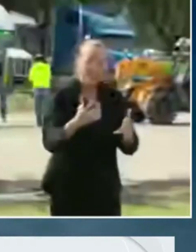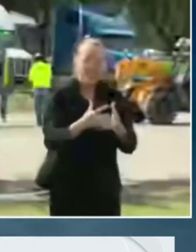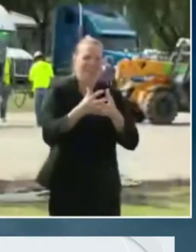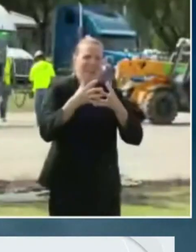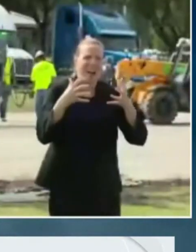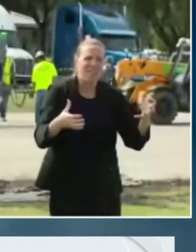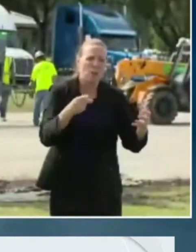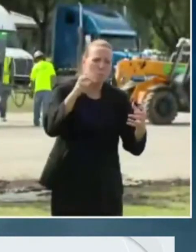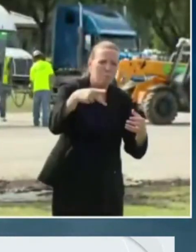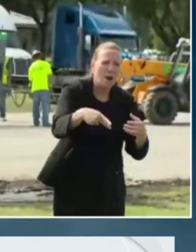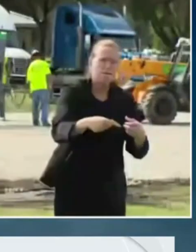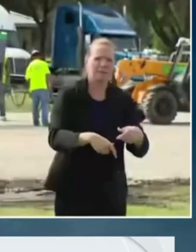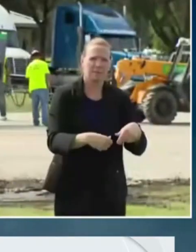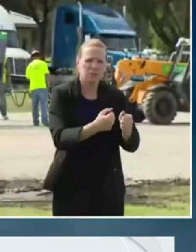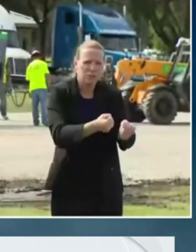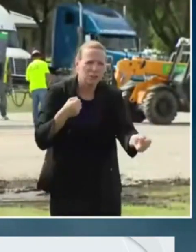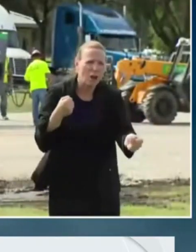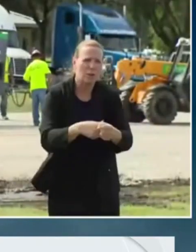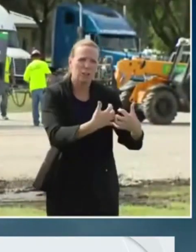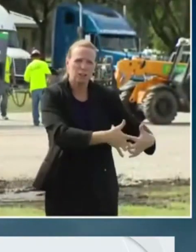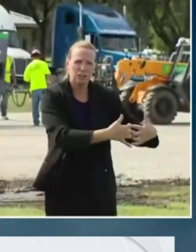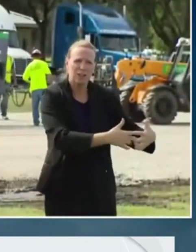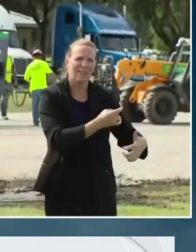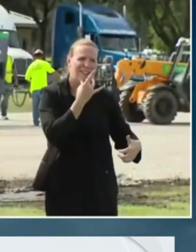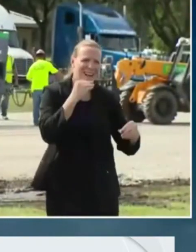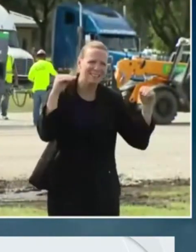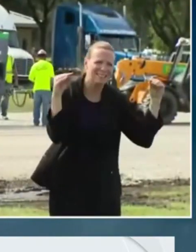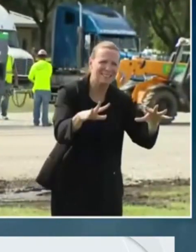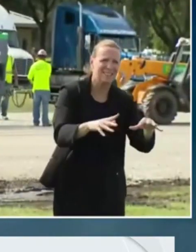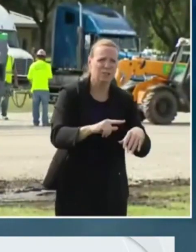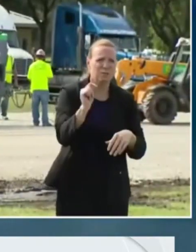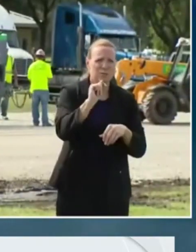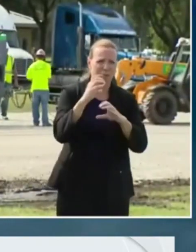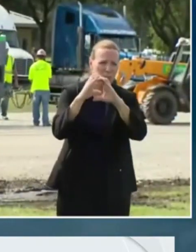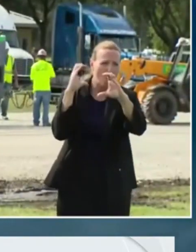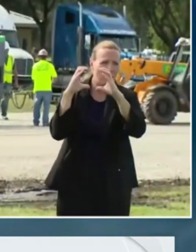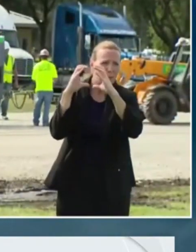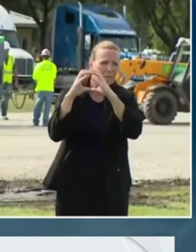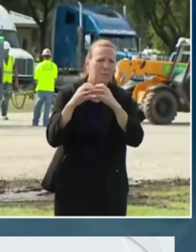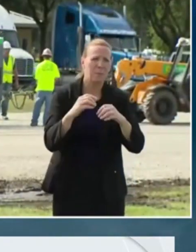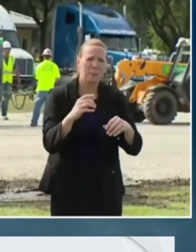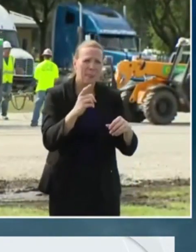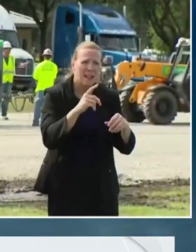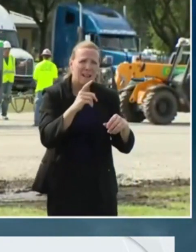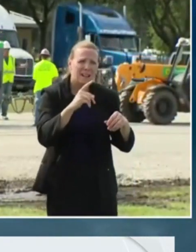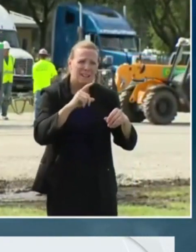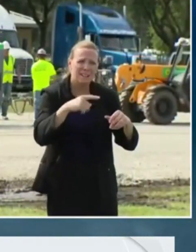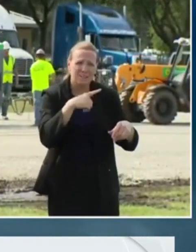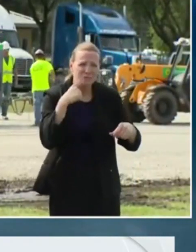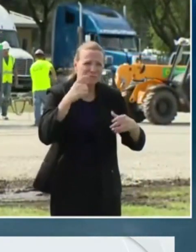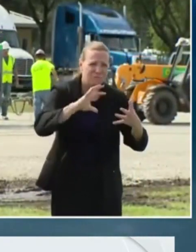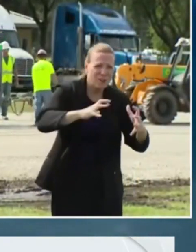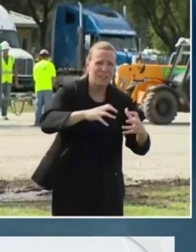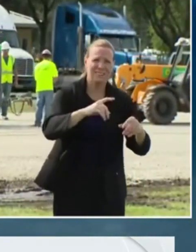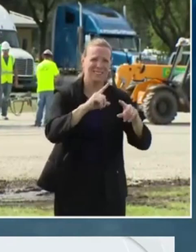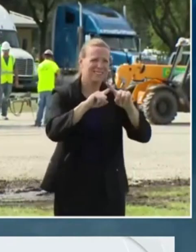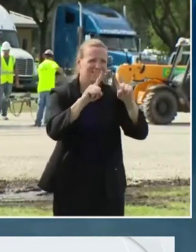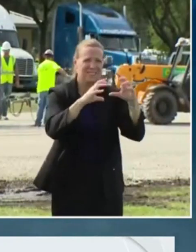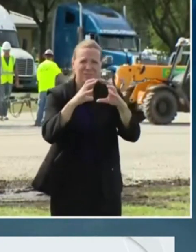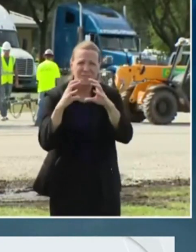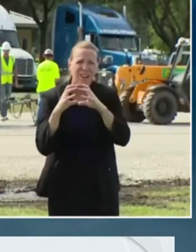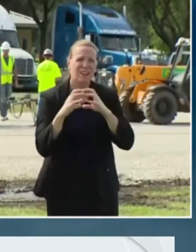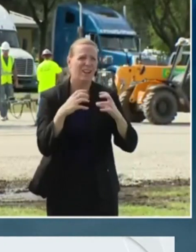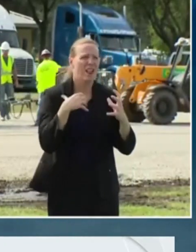light plants, display boards, restroom trailers, laundry trailers, forklifts, air conditioning units, electrical